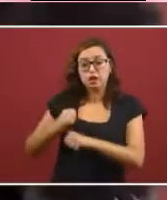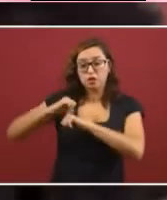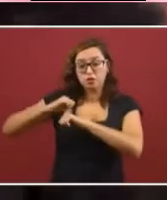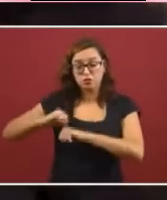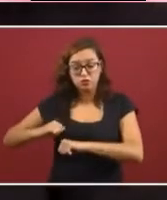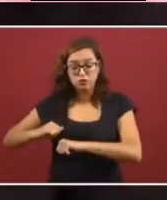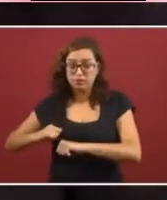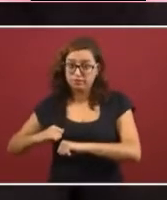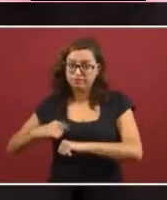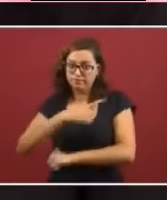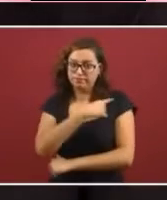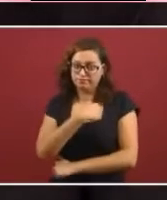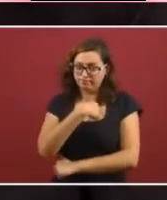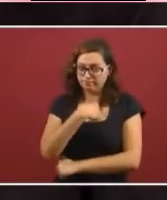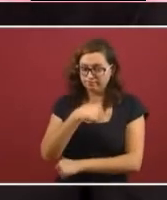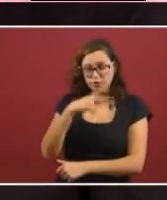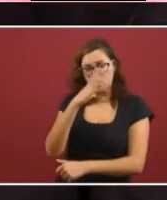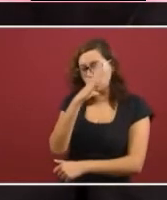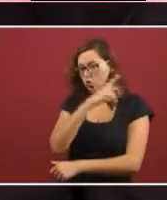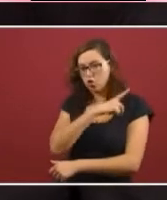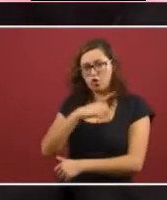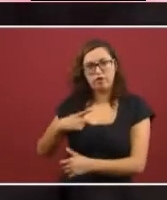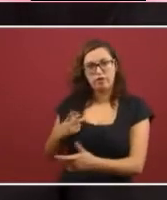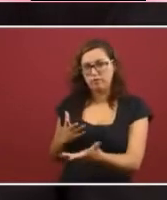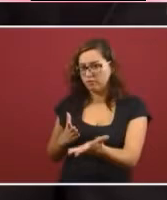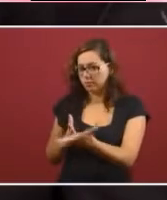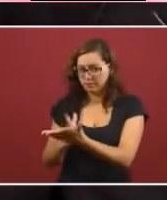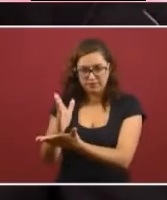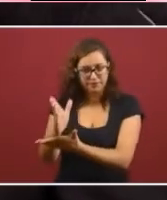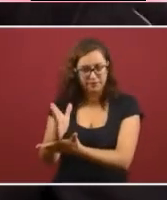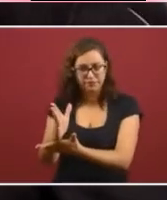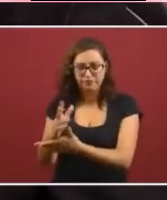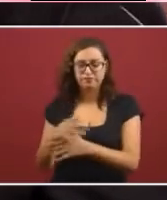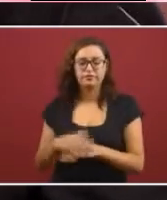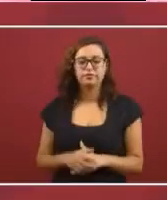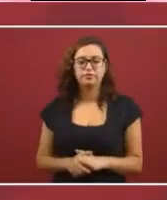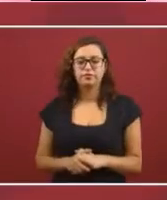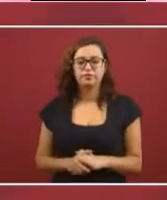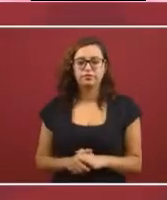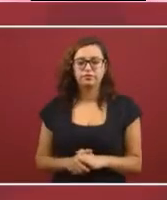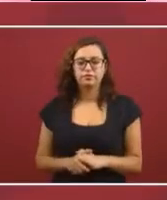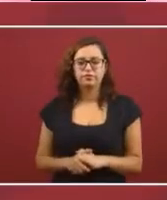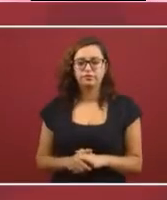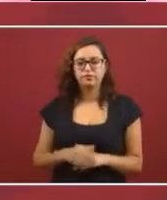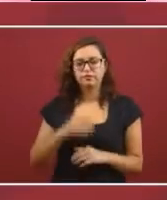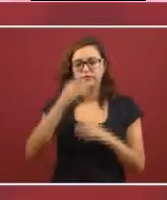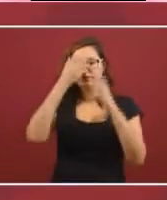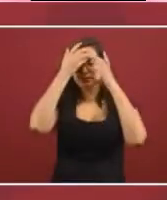competent authorities. This is not a matter that has to do with